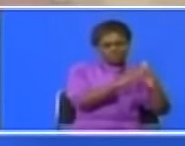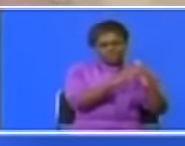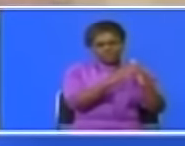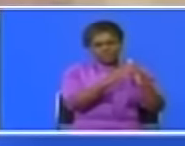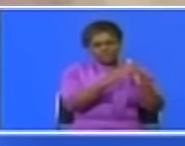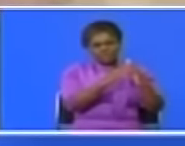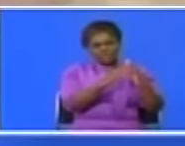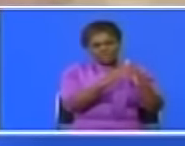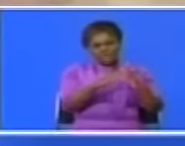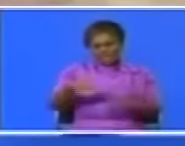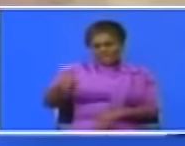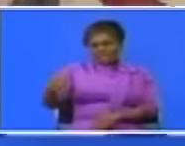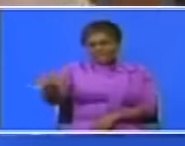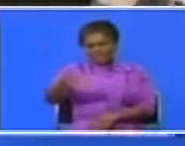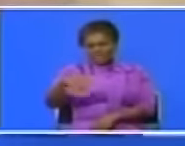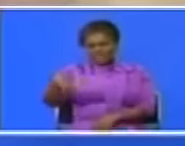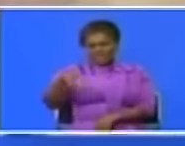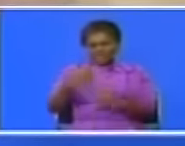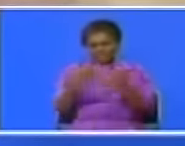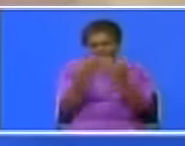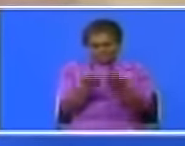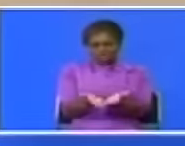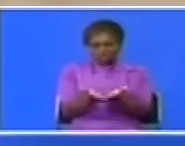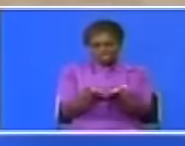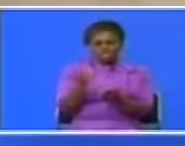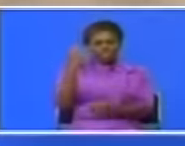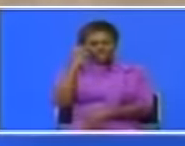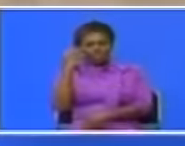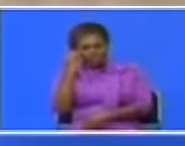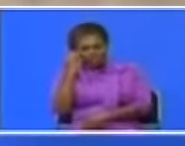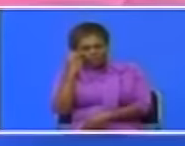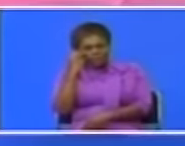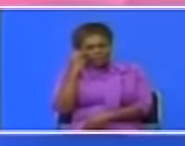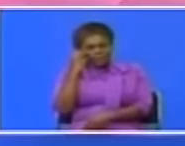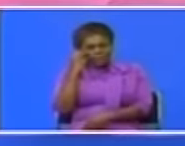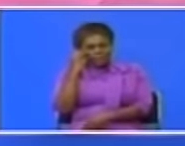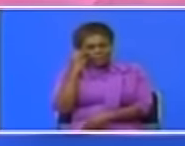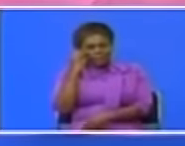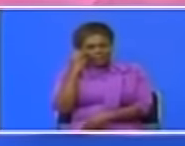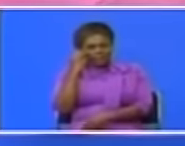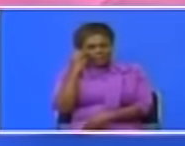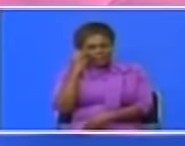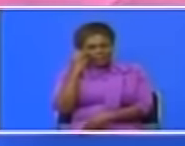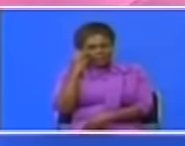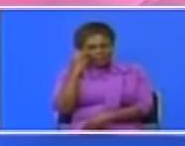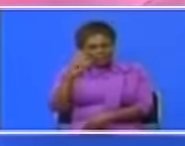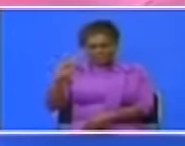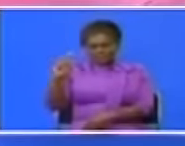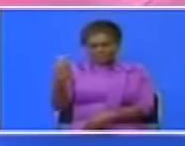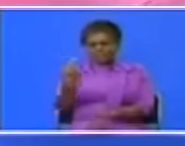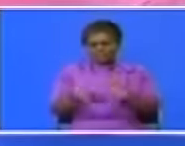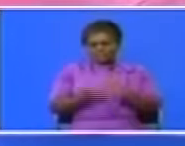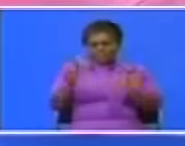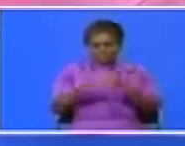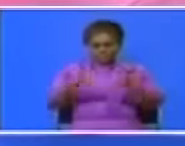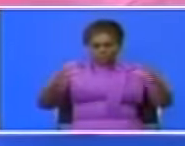Mzizima. Other estates include Likoni, Nyerere, Tomboya, Kachonjo and Kizingo. For a city ranked among the fastest growing